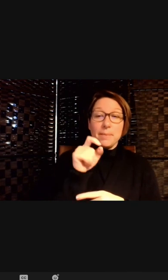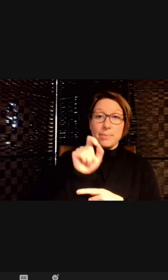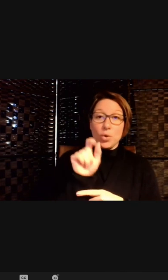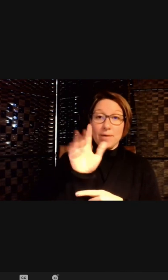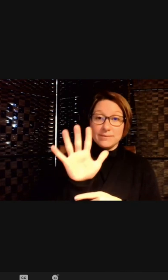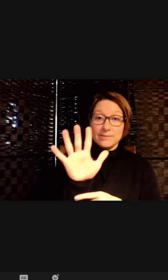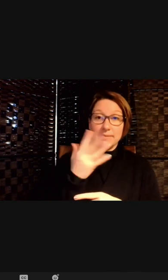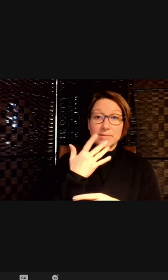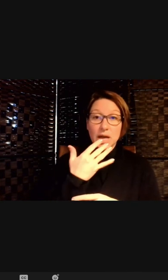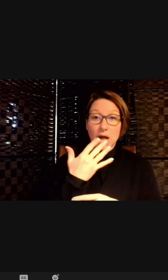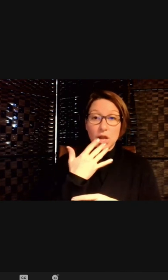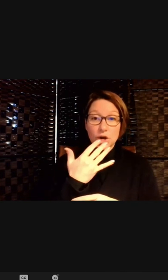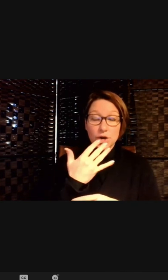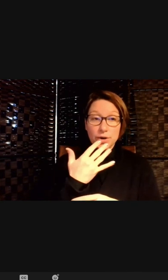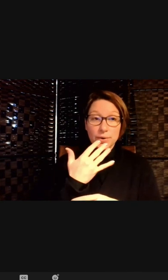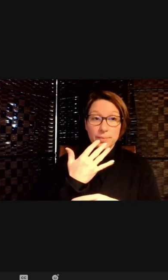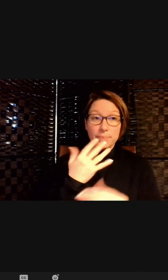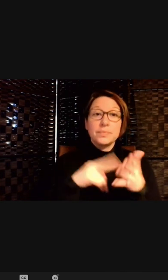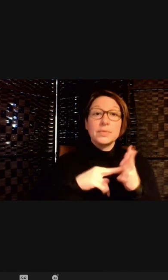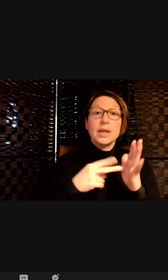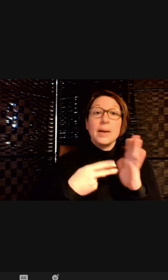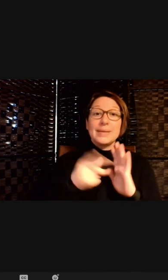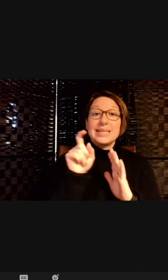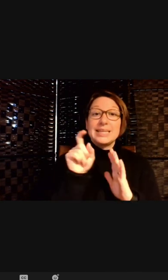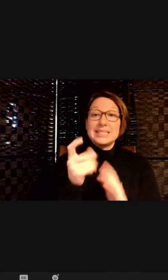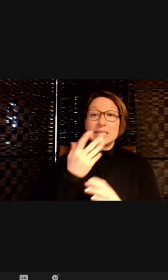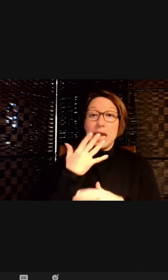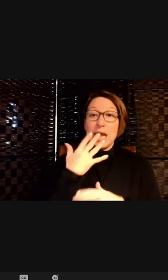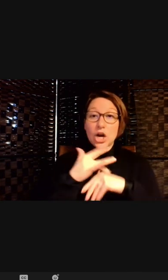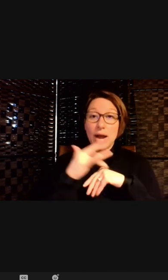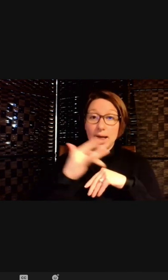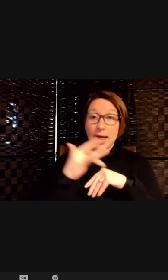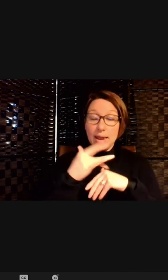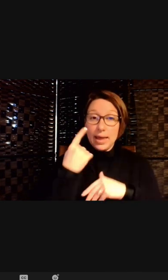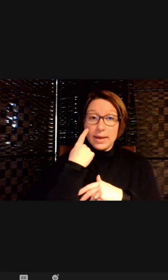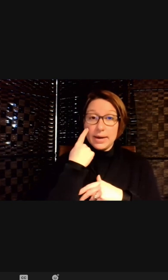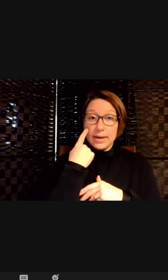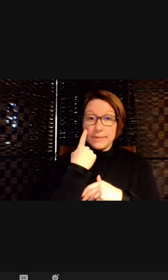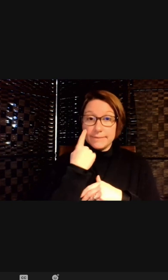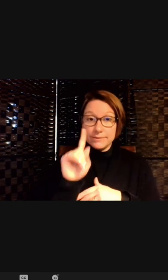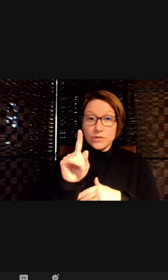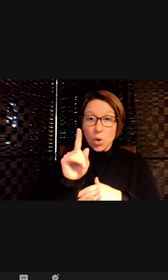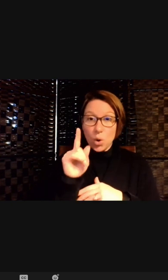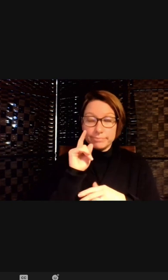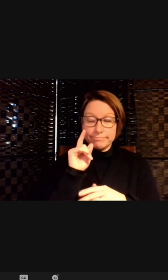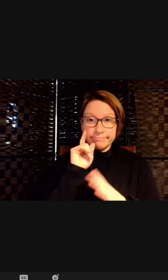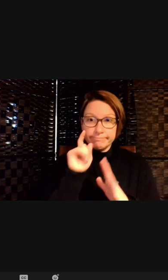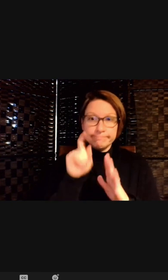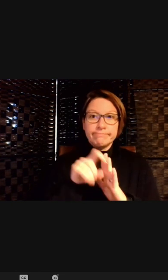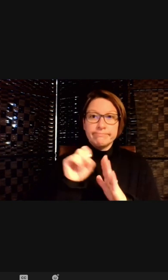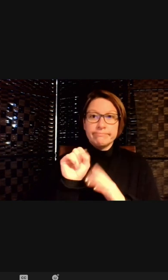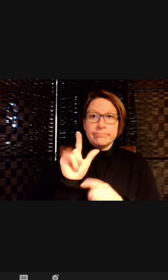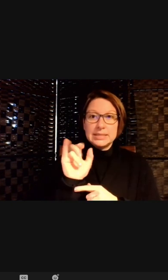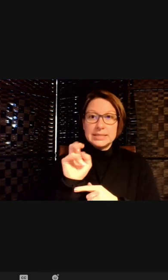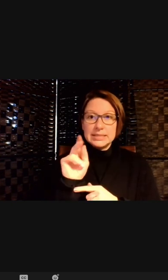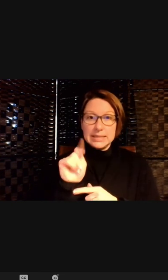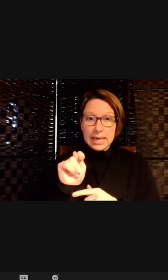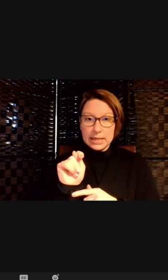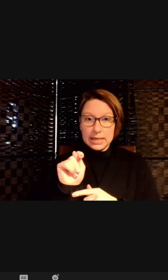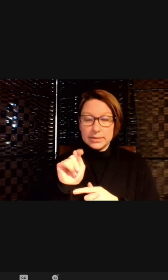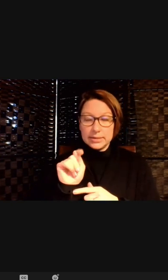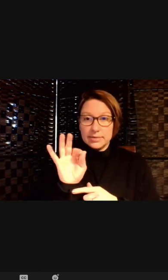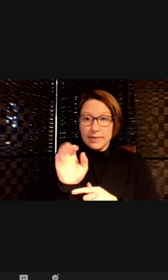for color, and that indicates that he needs color highlighting for salient 3D and two-dimensional features. And